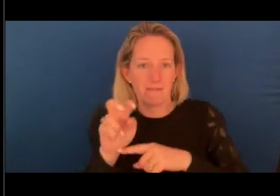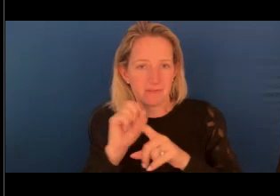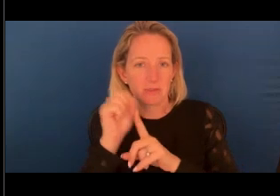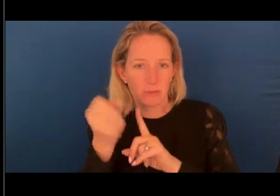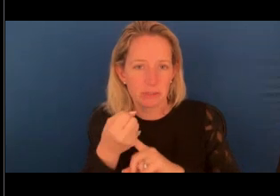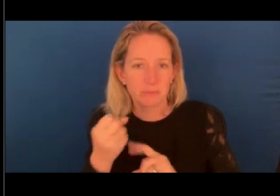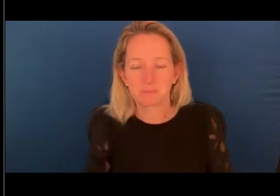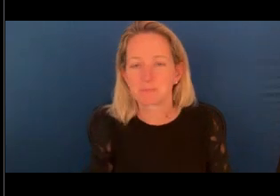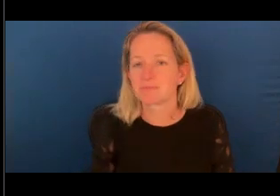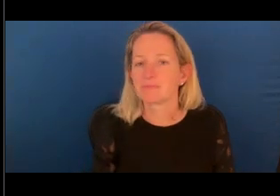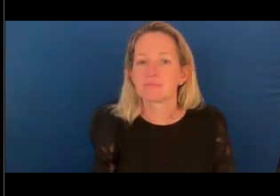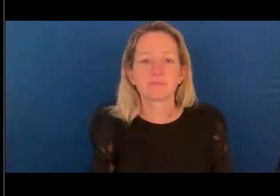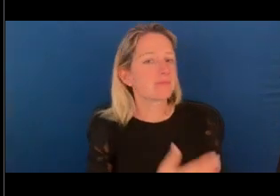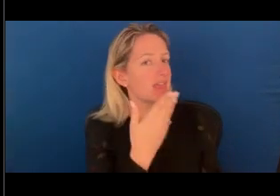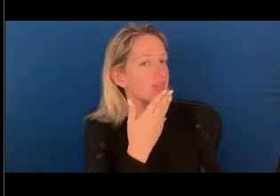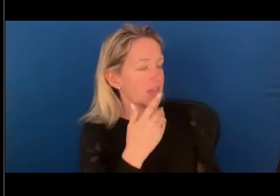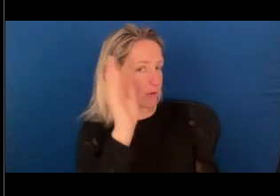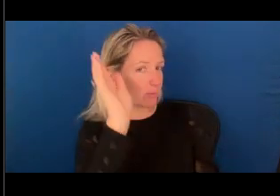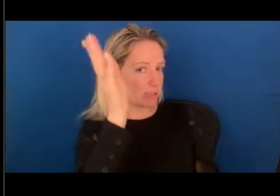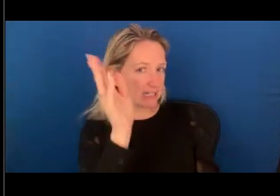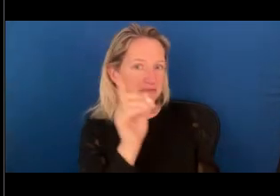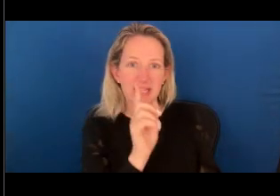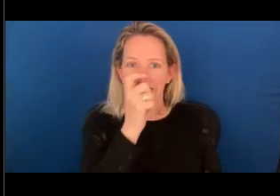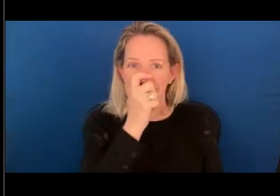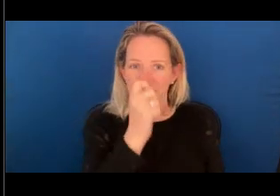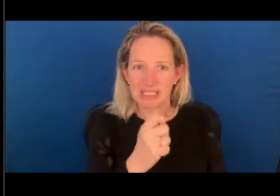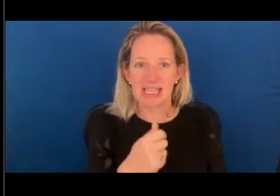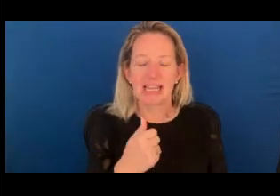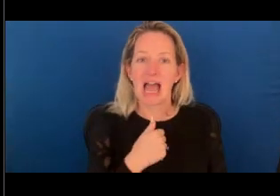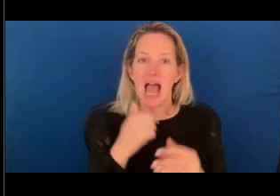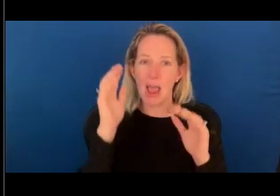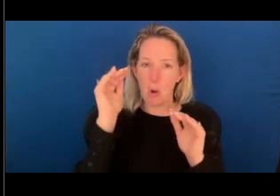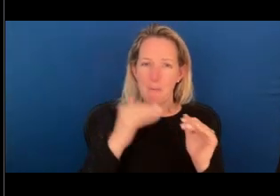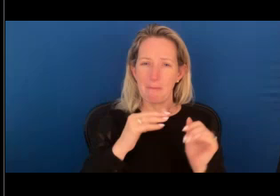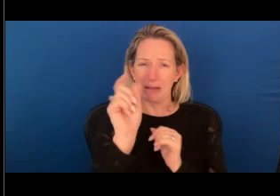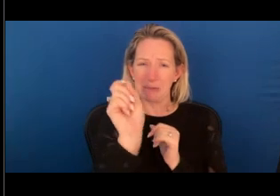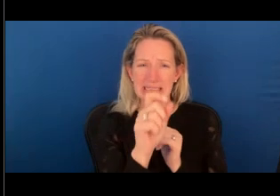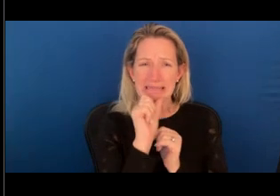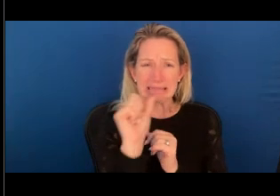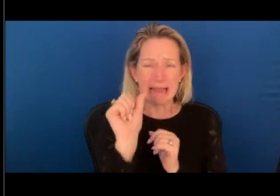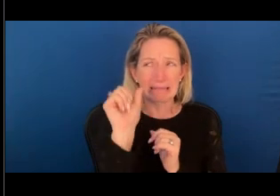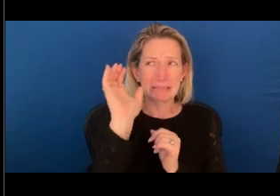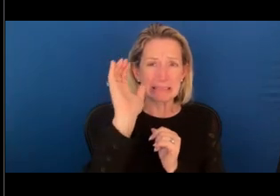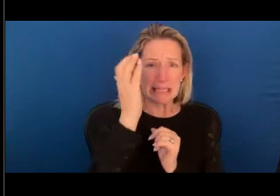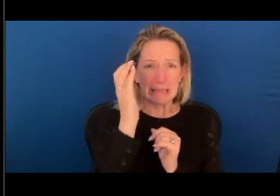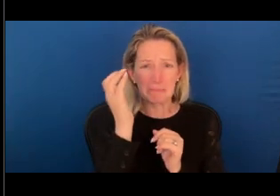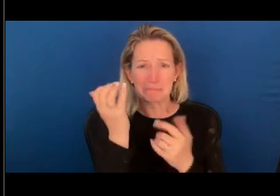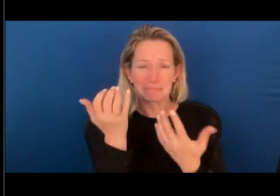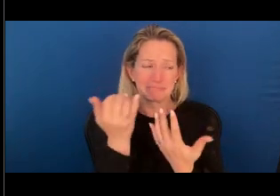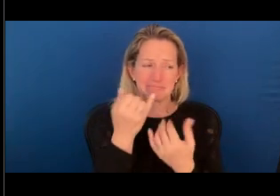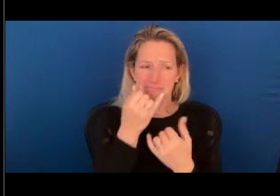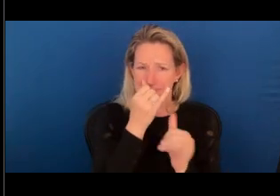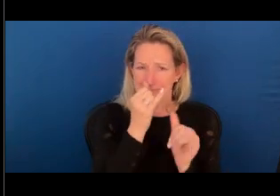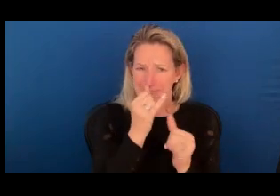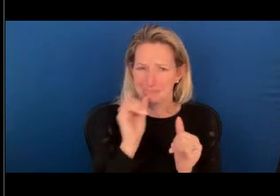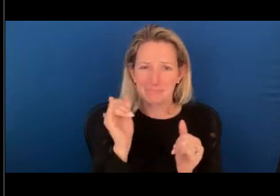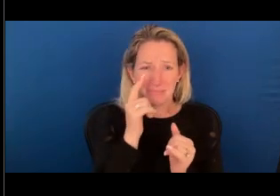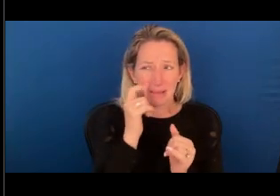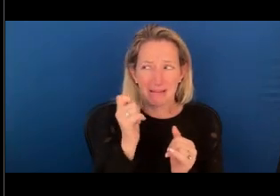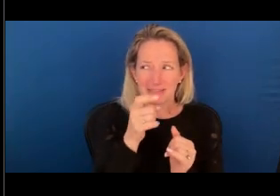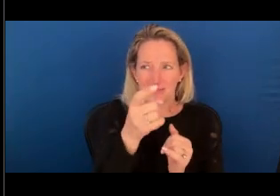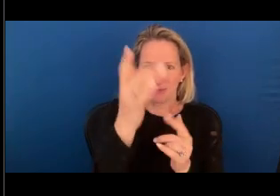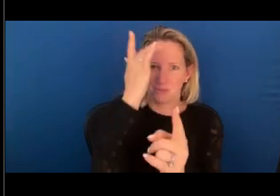Thank you for the presentation. It's really interesting, and I hope my question doesn't seem not very smart because you guys are so smart. But when you